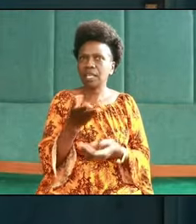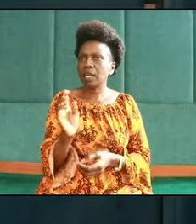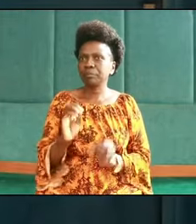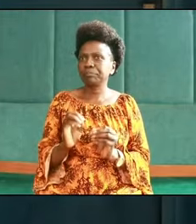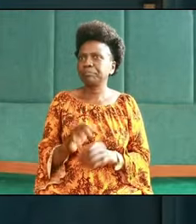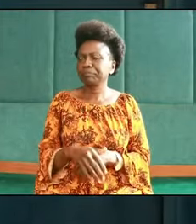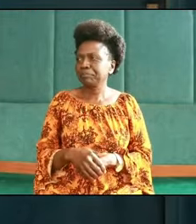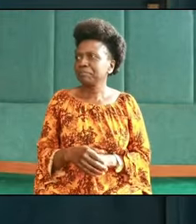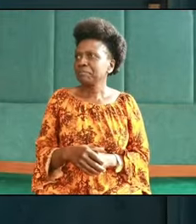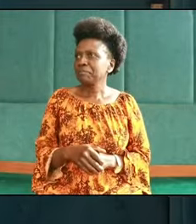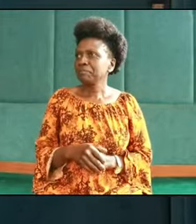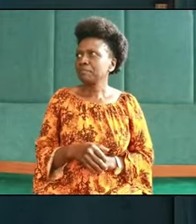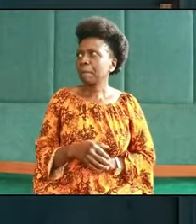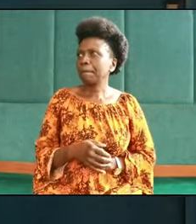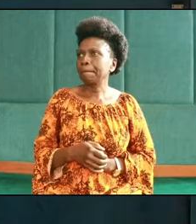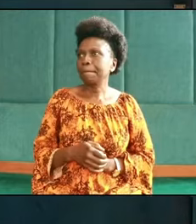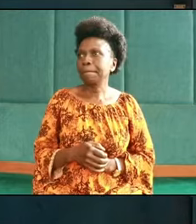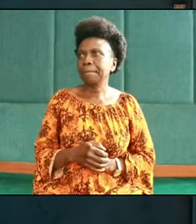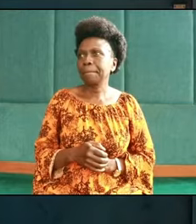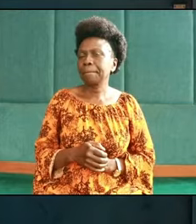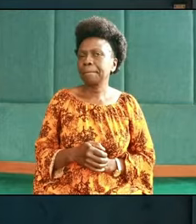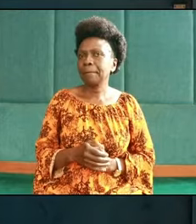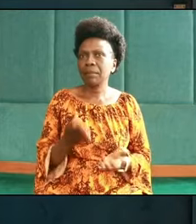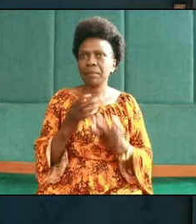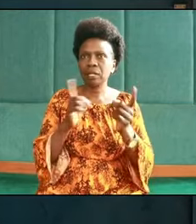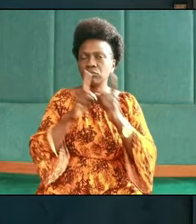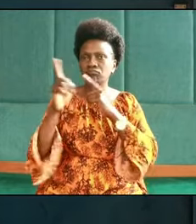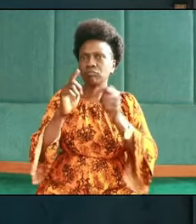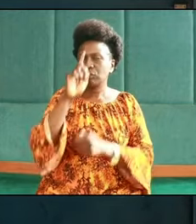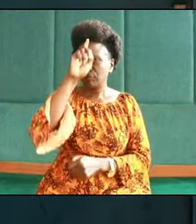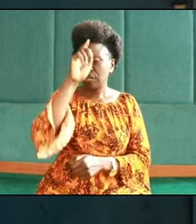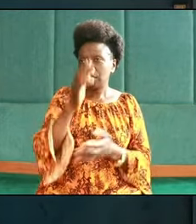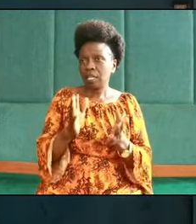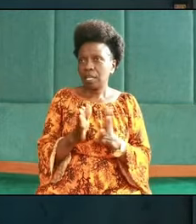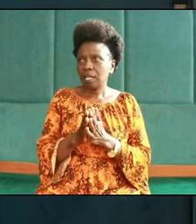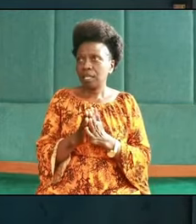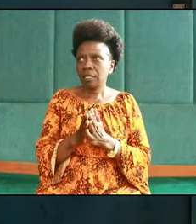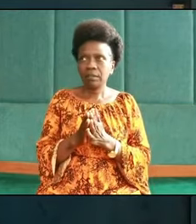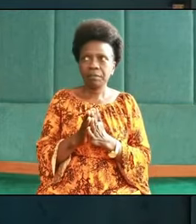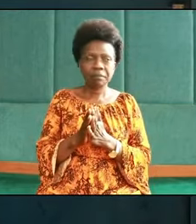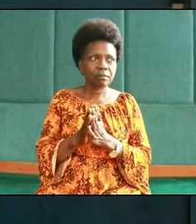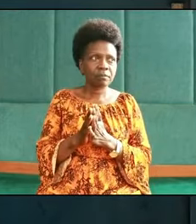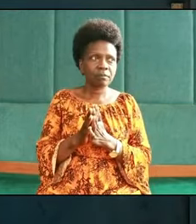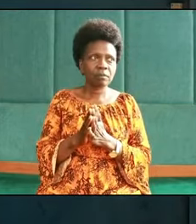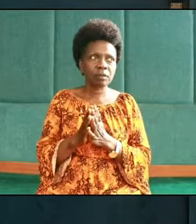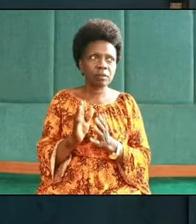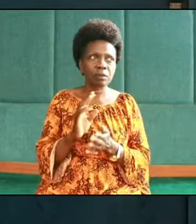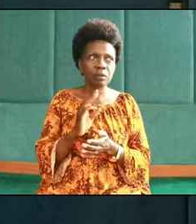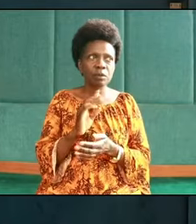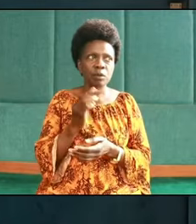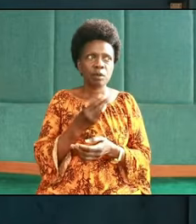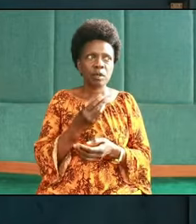after the long travel that they had, or maybe they traveled to the village. But we were there with